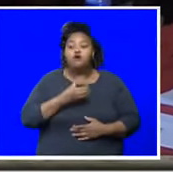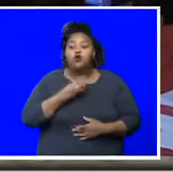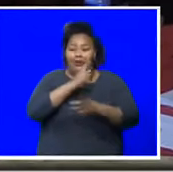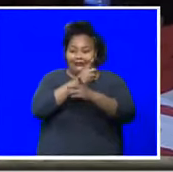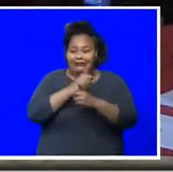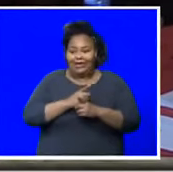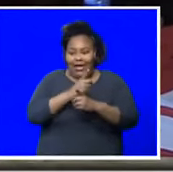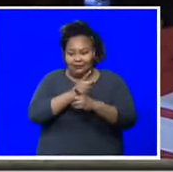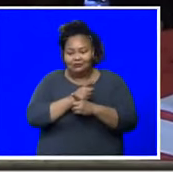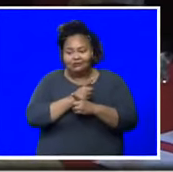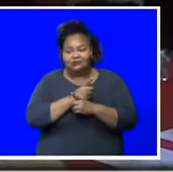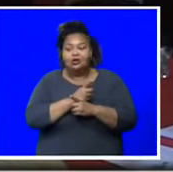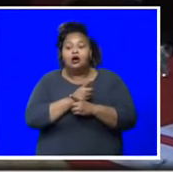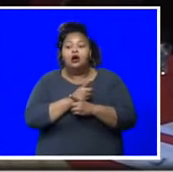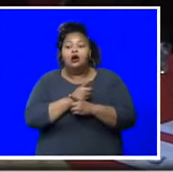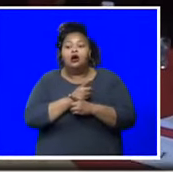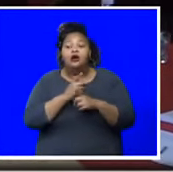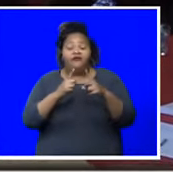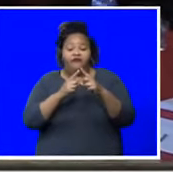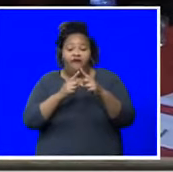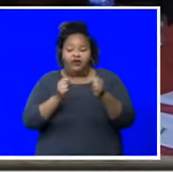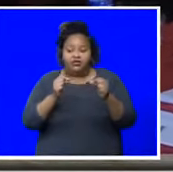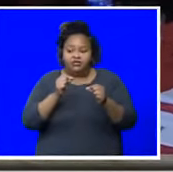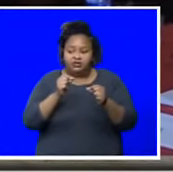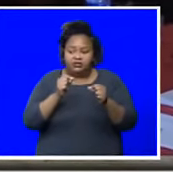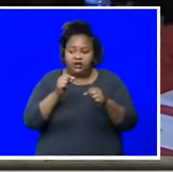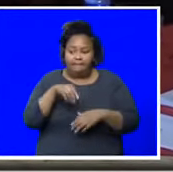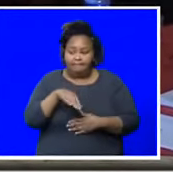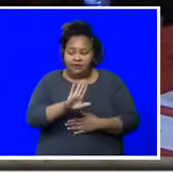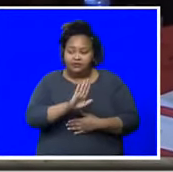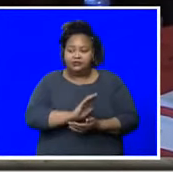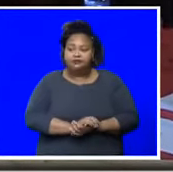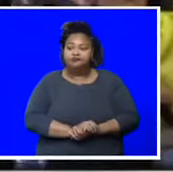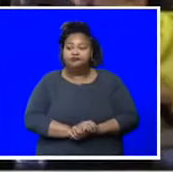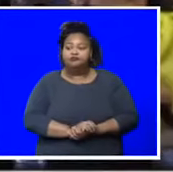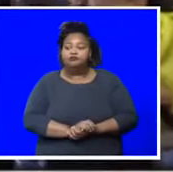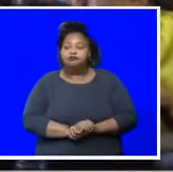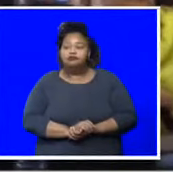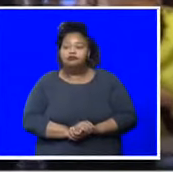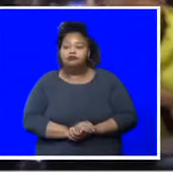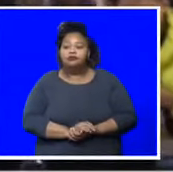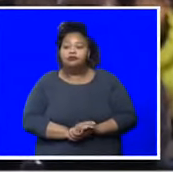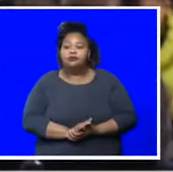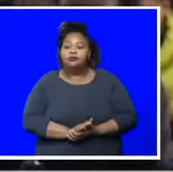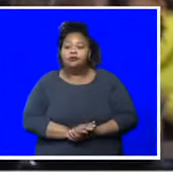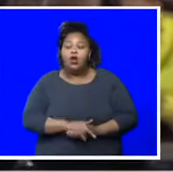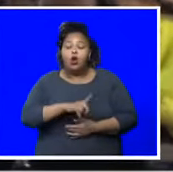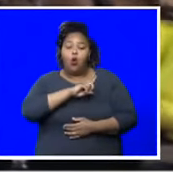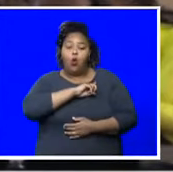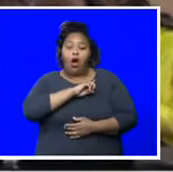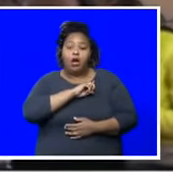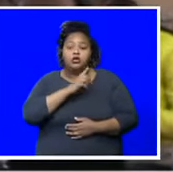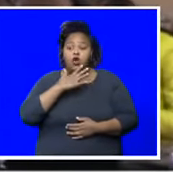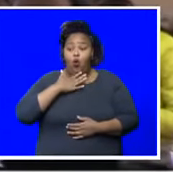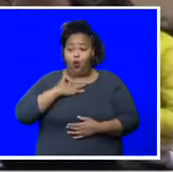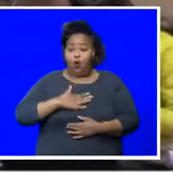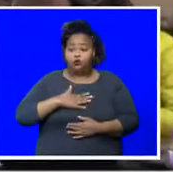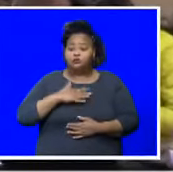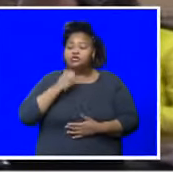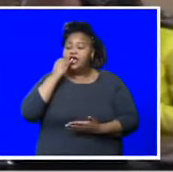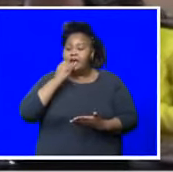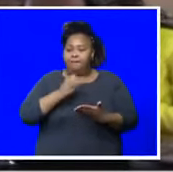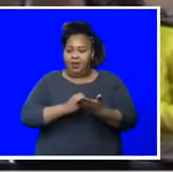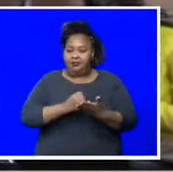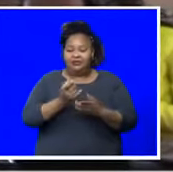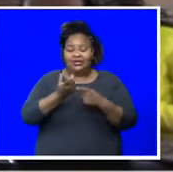khona sesibona khona nokuthi kuba lula kuthola i-trading license, kuba lula ku-renew i-trading